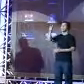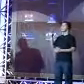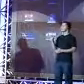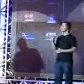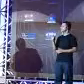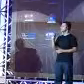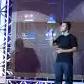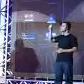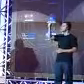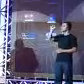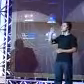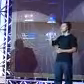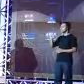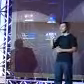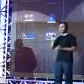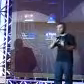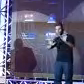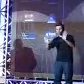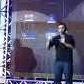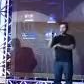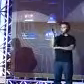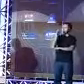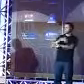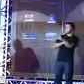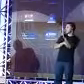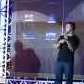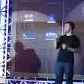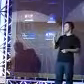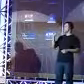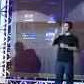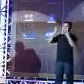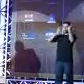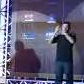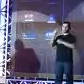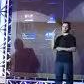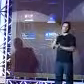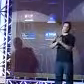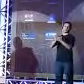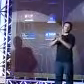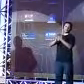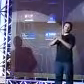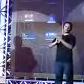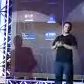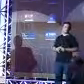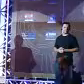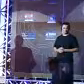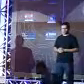But you know as well as I do, and from the diagrams I've just produced,